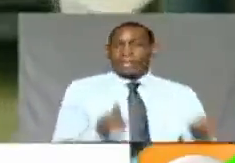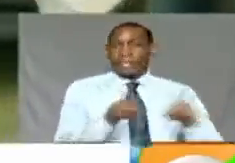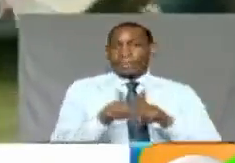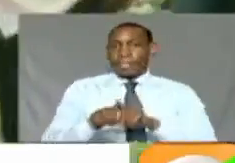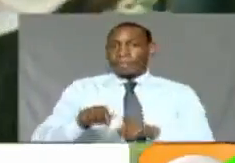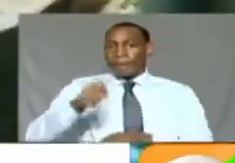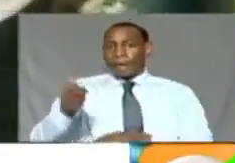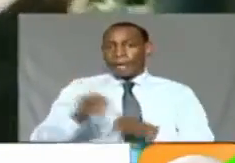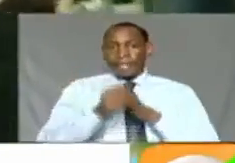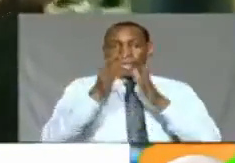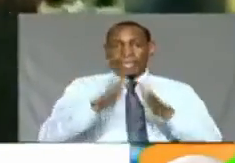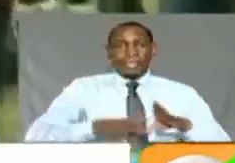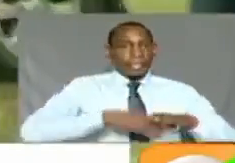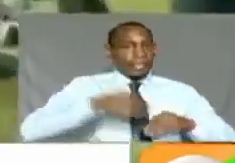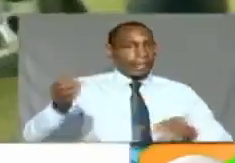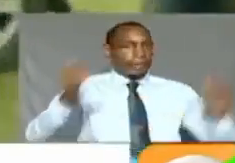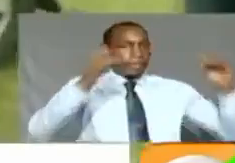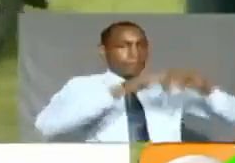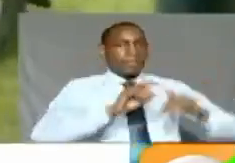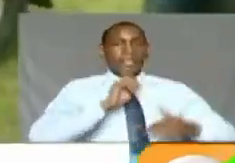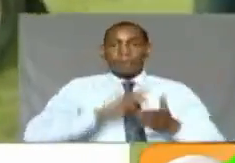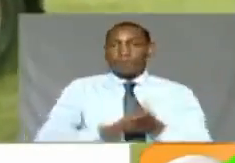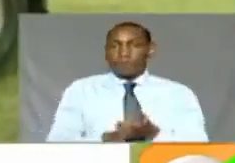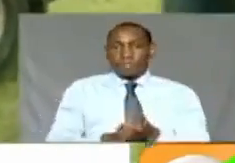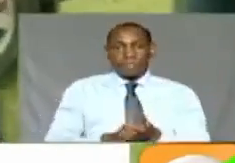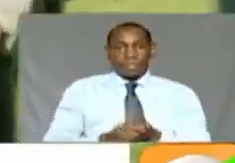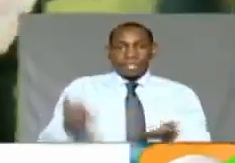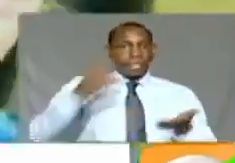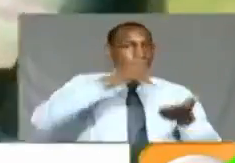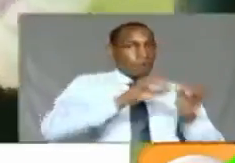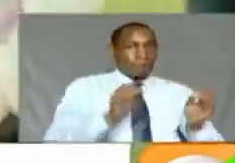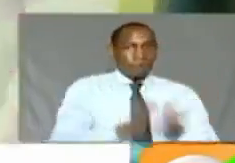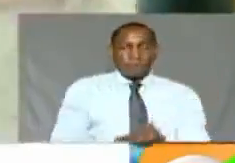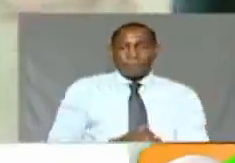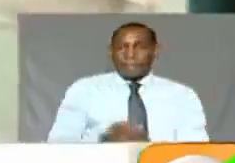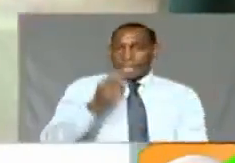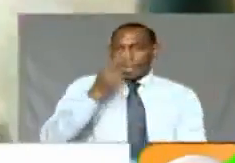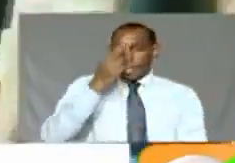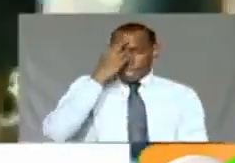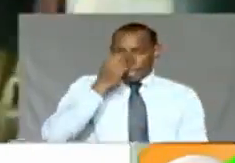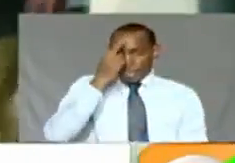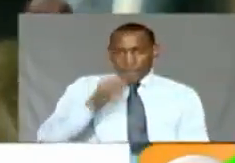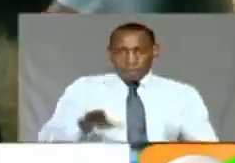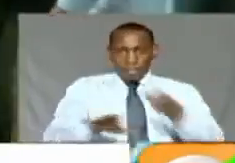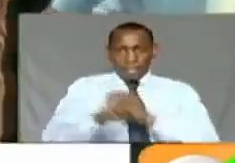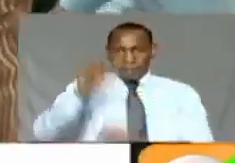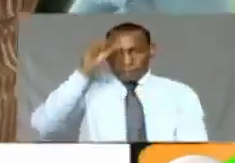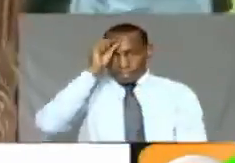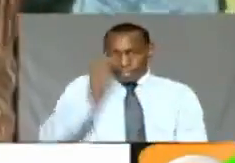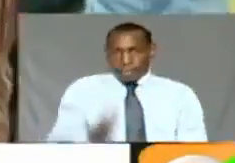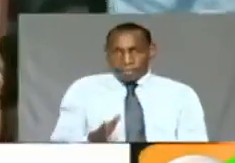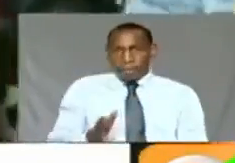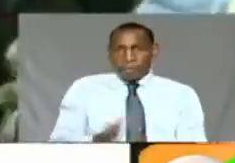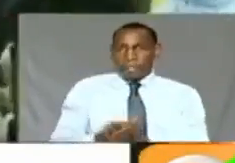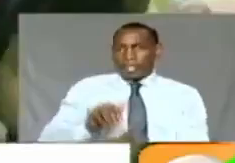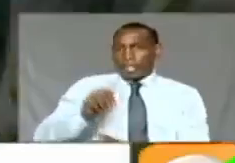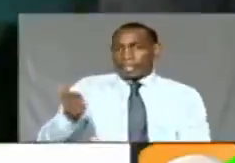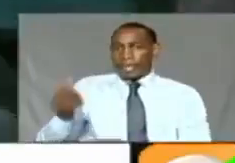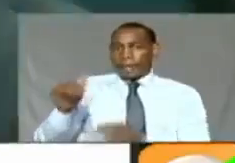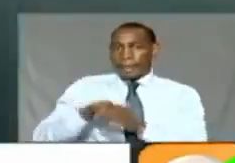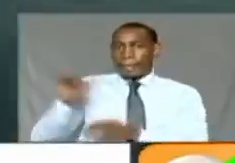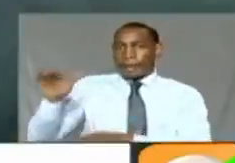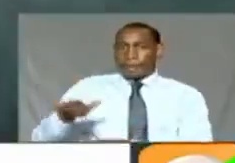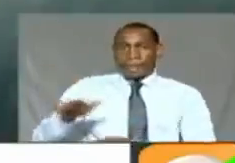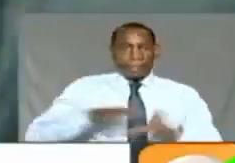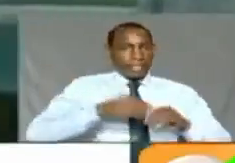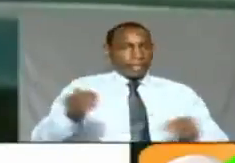section of leaders stormed out of the meeting, citing seclusion. Narok Deputy Governor Evelyn Arwasa and Emiru Wadikiri MP Johanna Ngeno